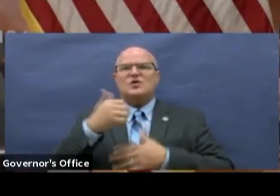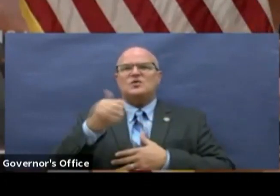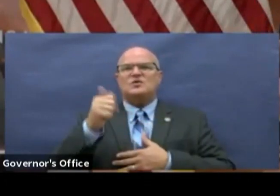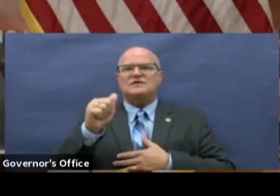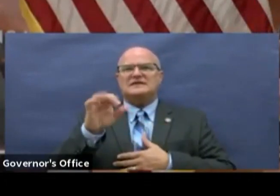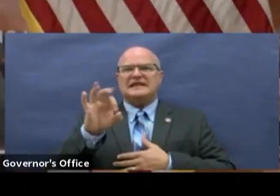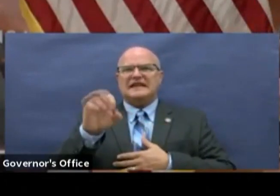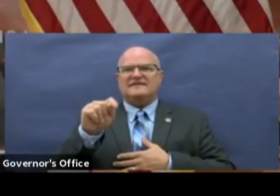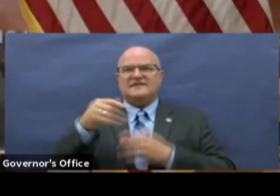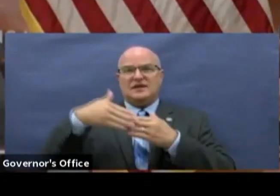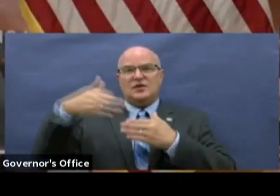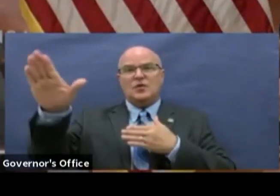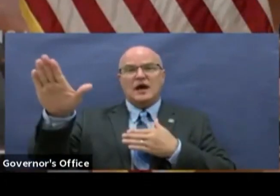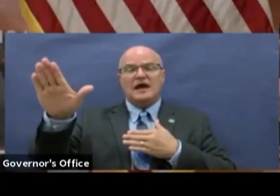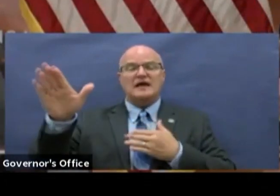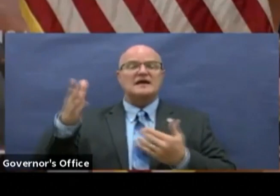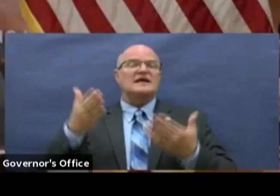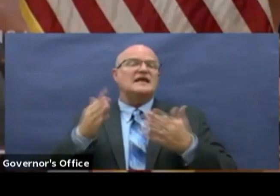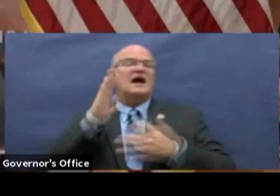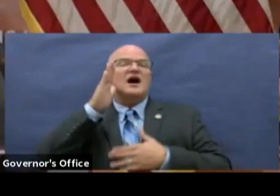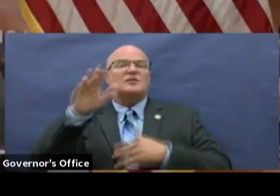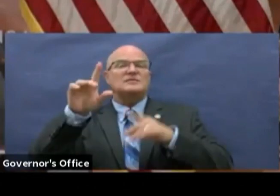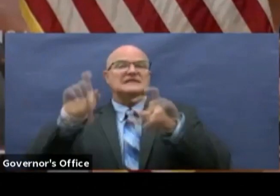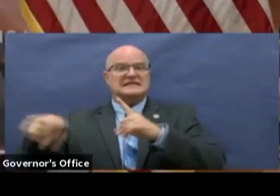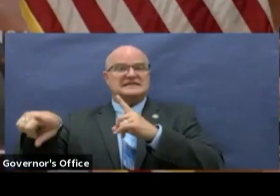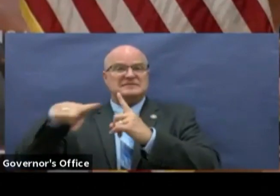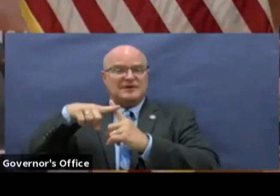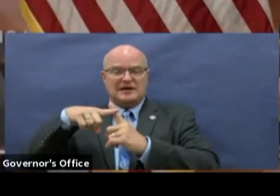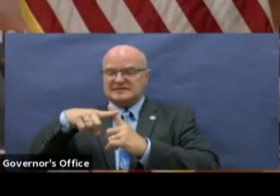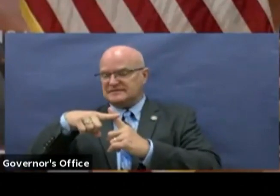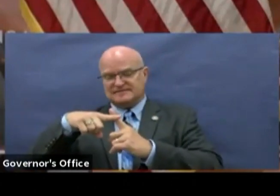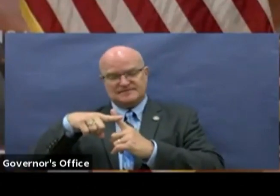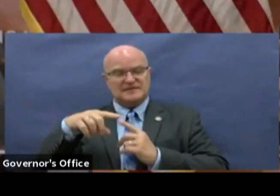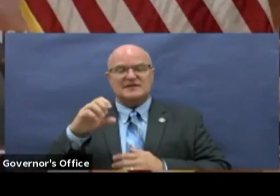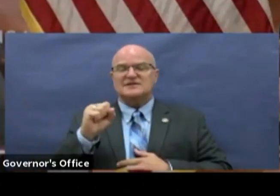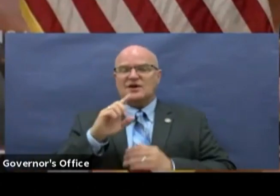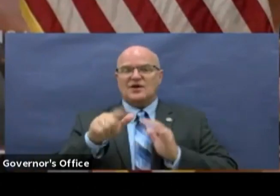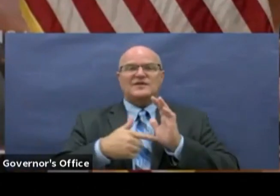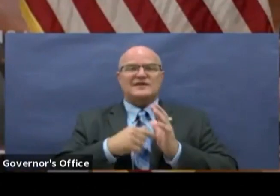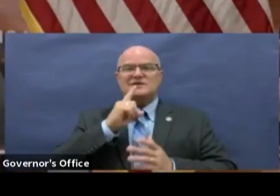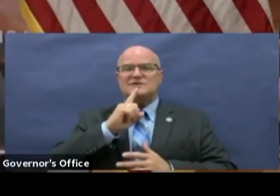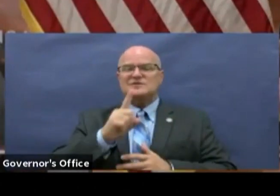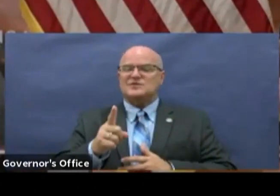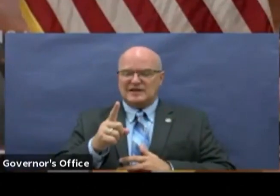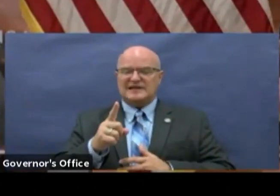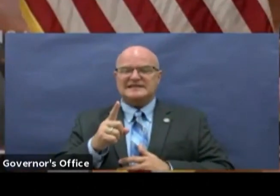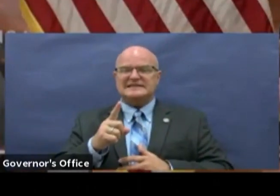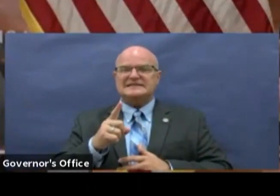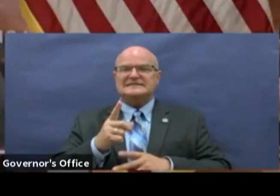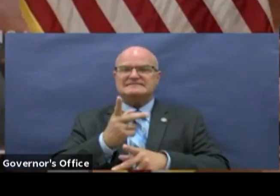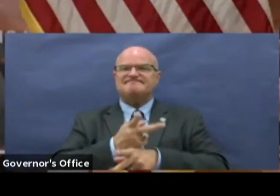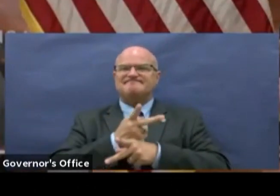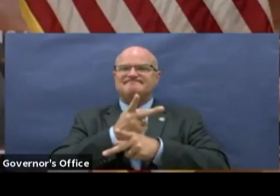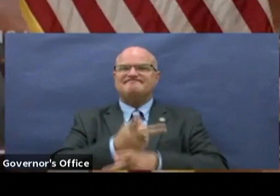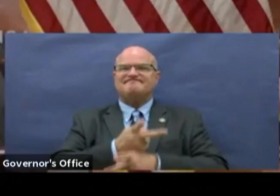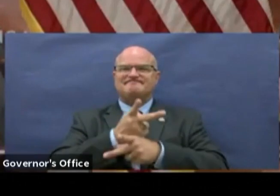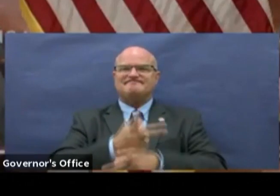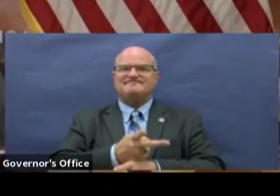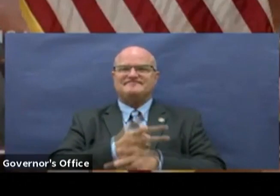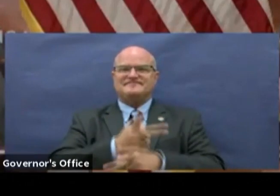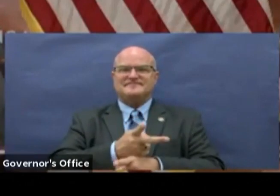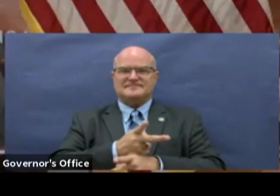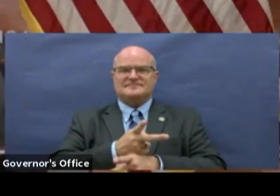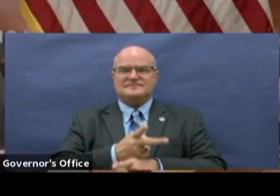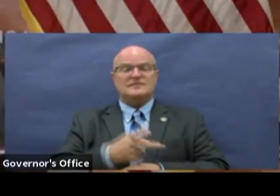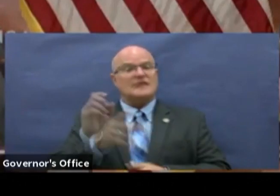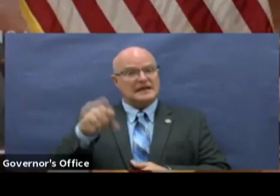away, that there might have been, that they ultimately tested positive. And so this is really out of an abundance of caution. Yes,